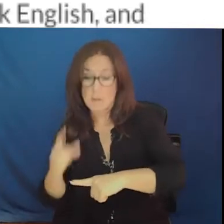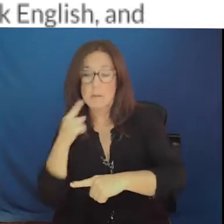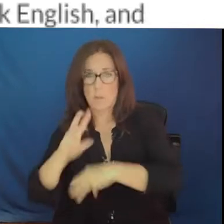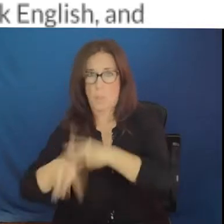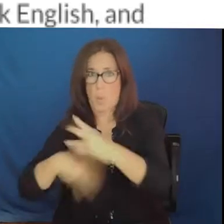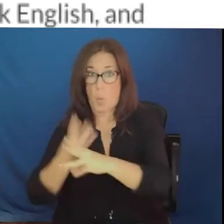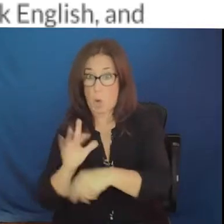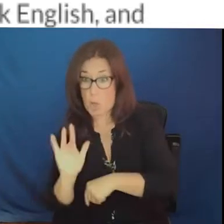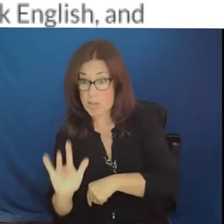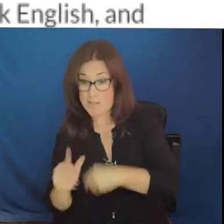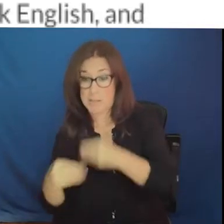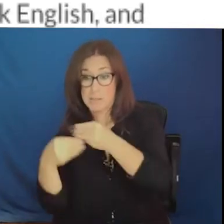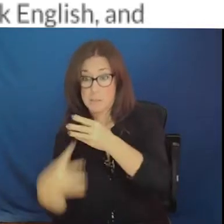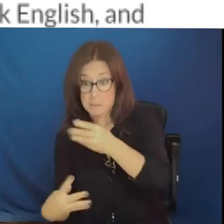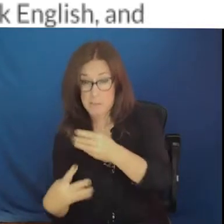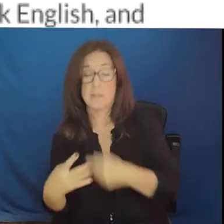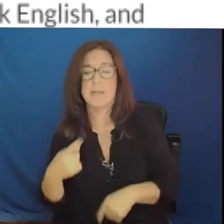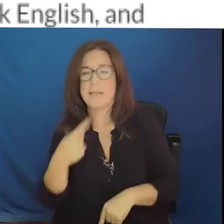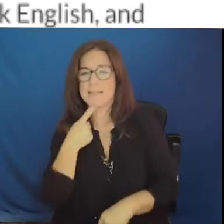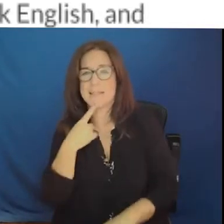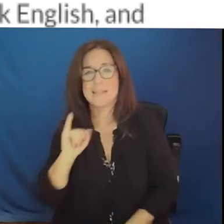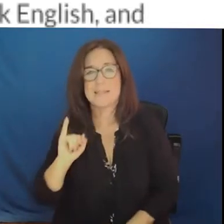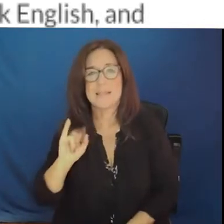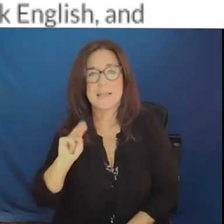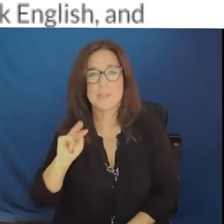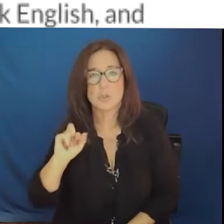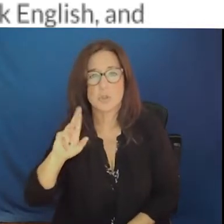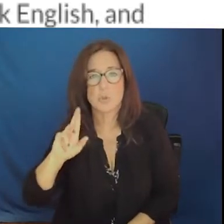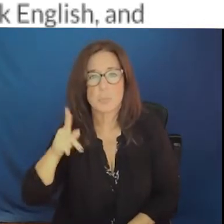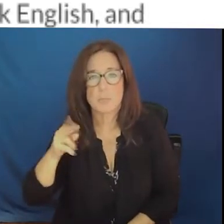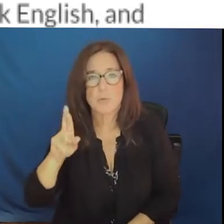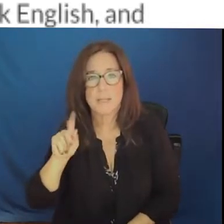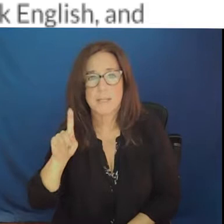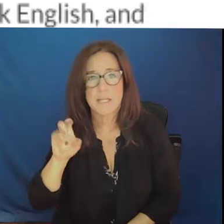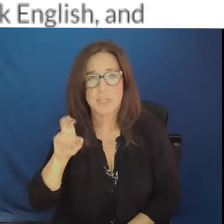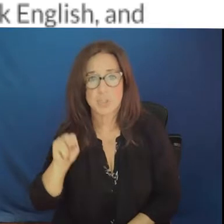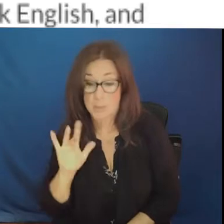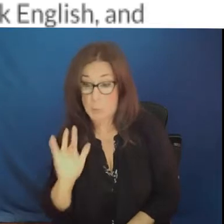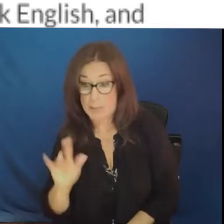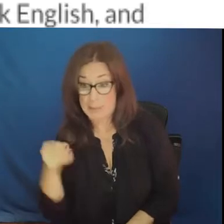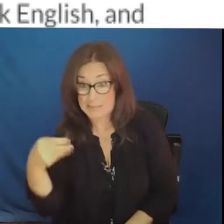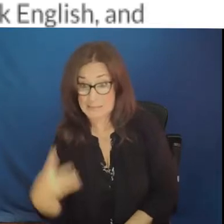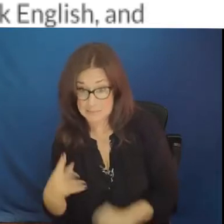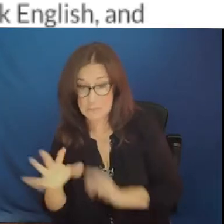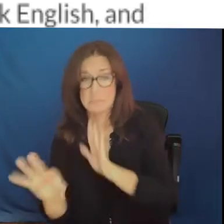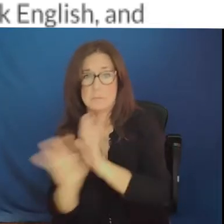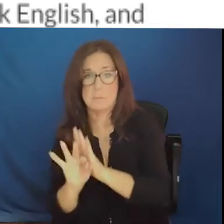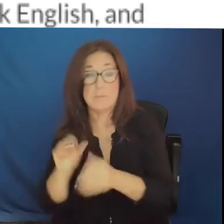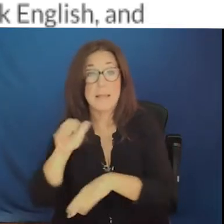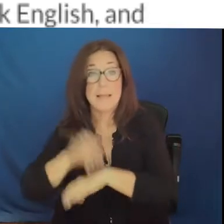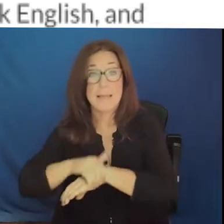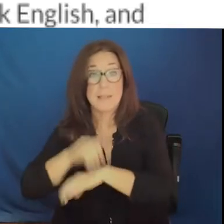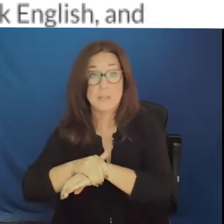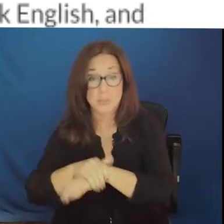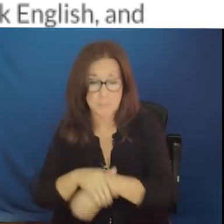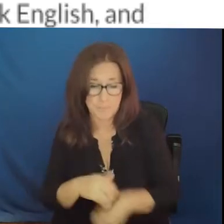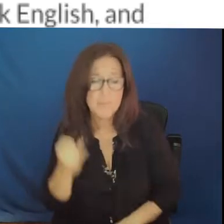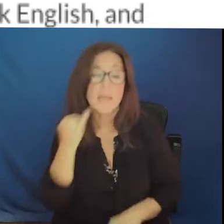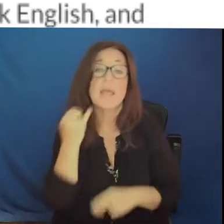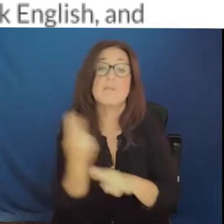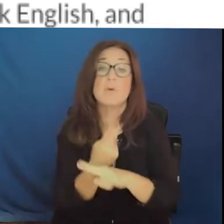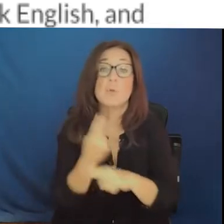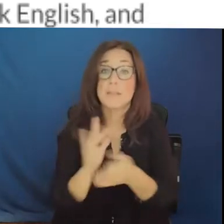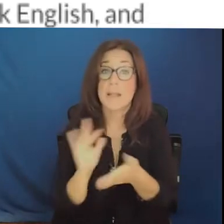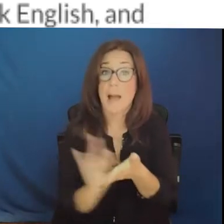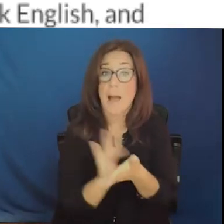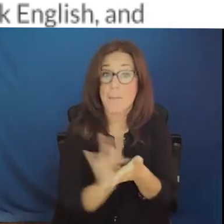Please click on the globe now and select English. If you are using an iPad or a phone, locate the three-dot menu and select